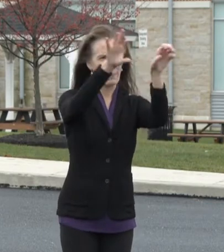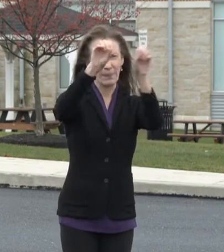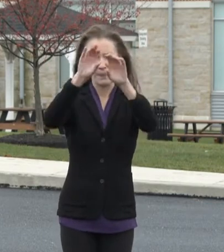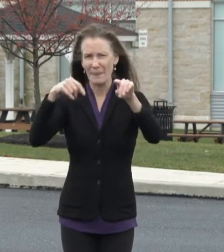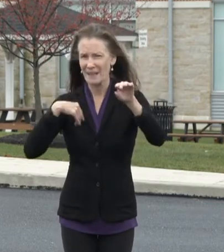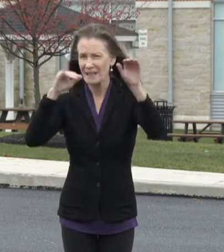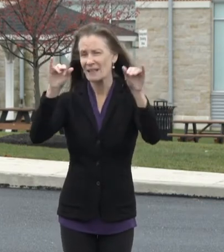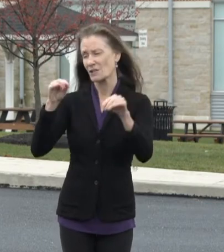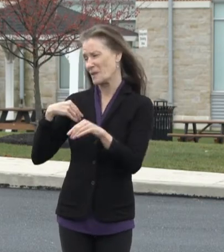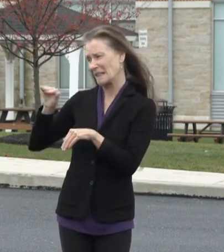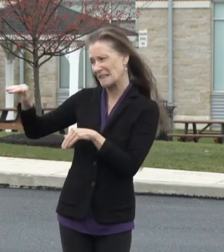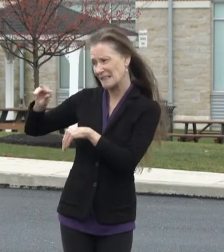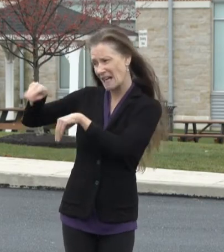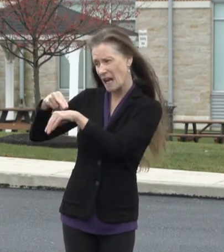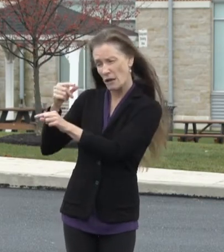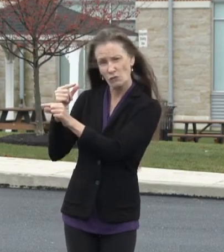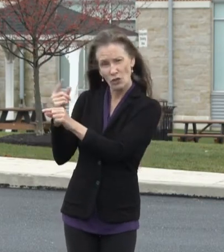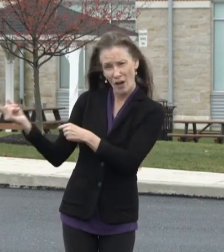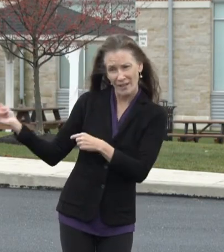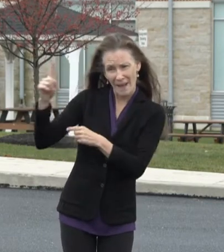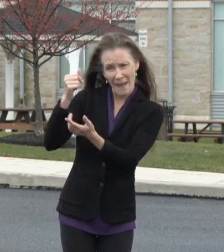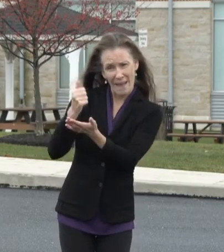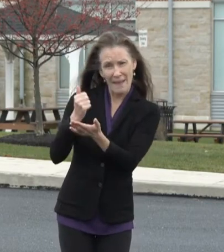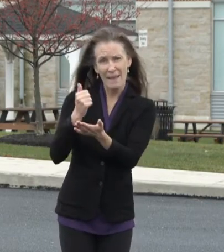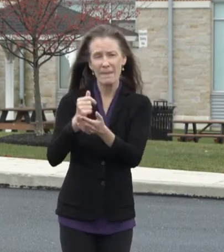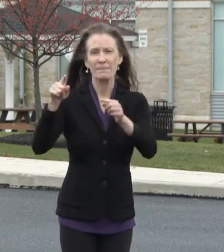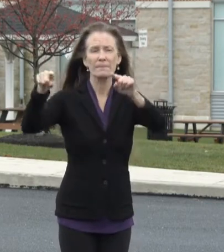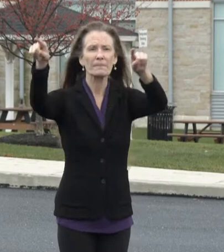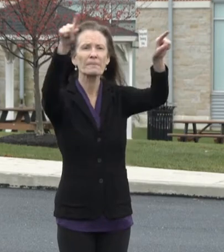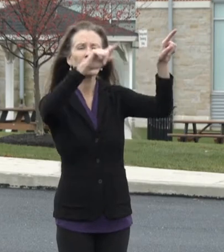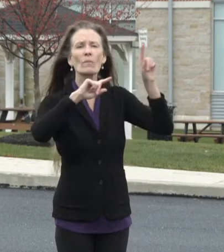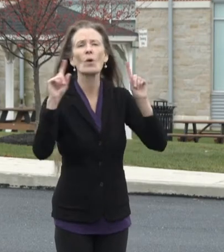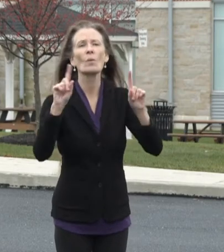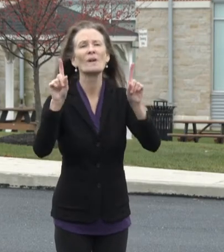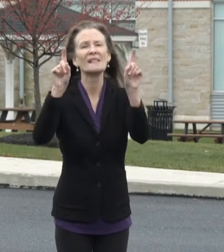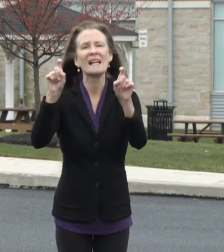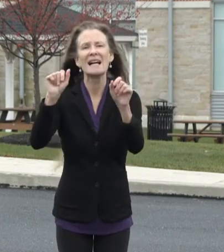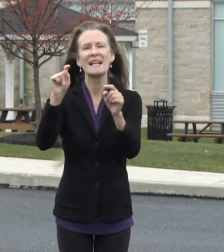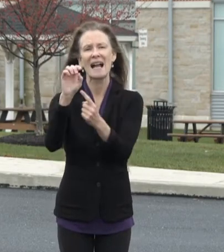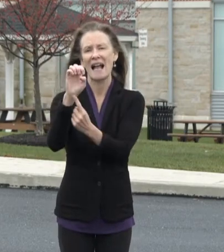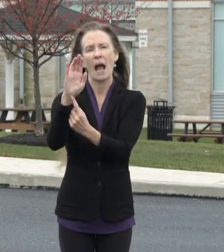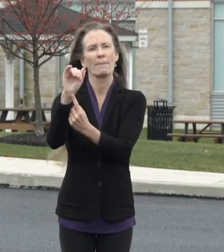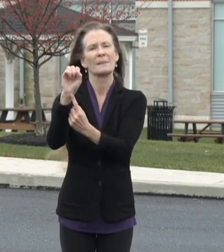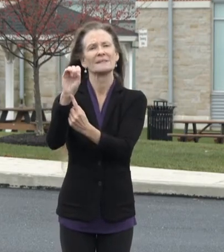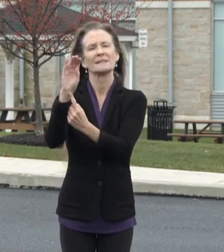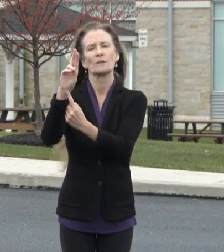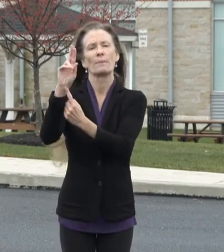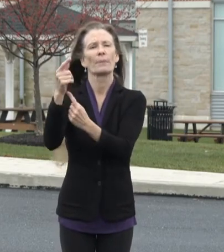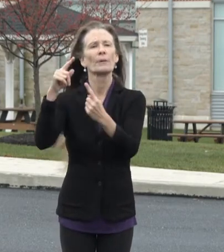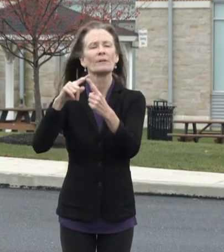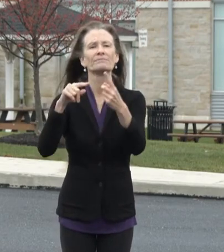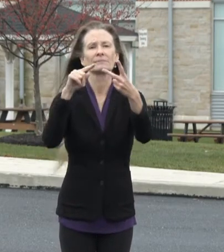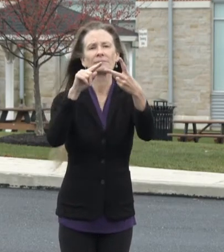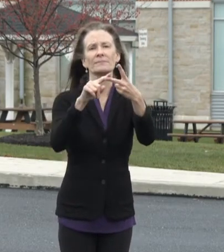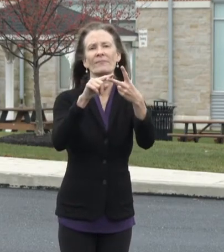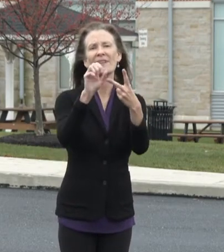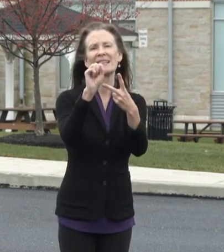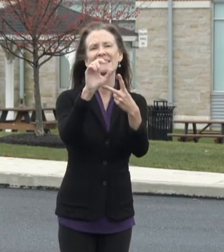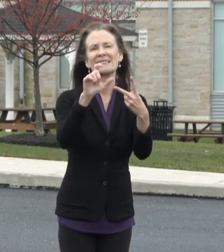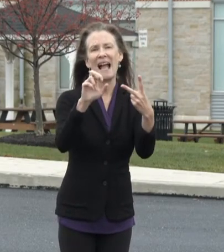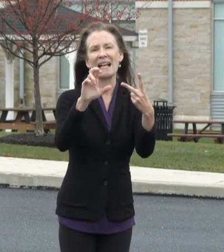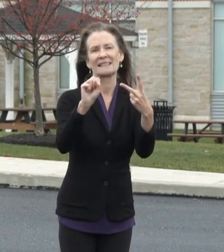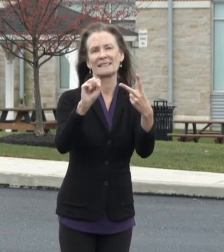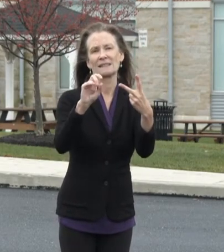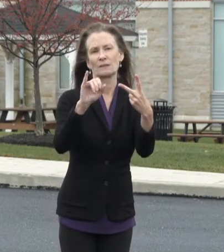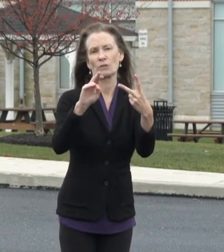with testing for staff at the Ebensburg, Selins Grove, and Whitehaven state centers. This support allowed testing